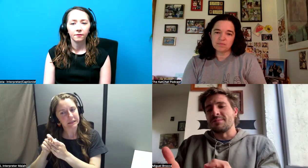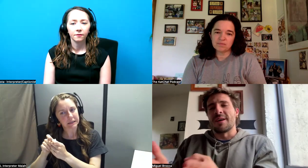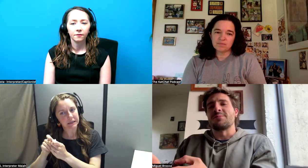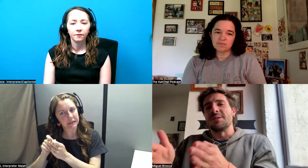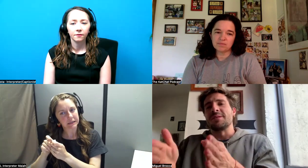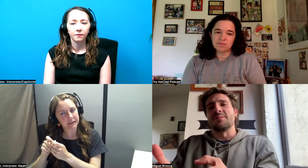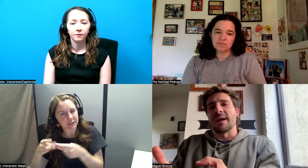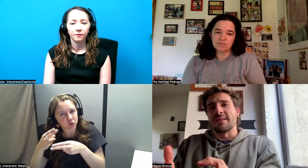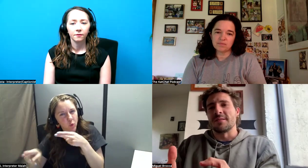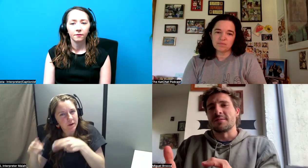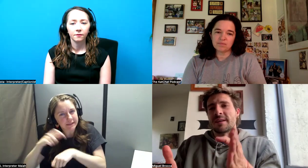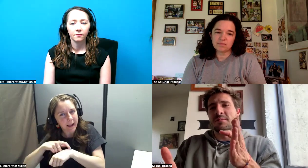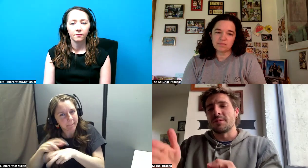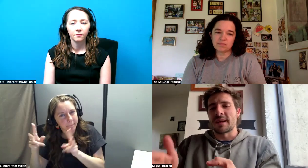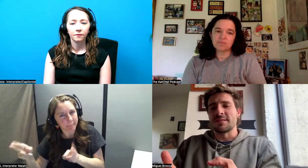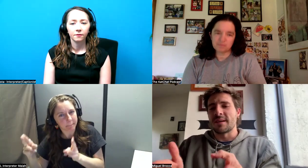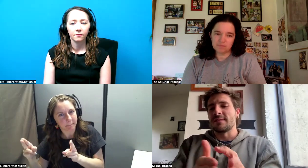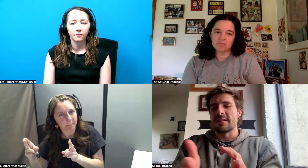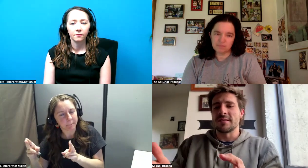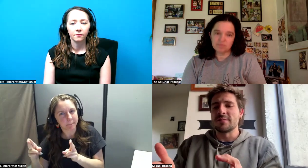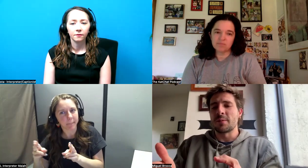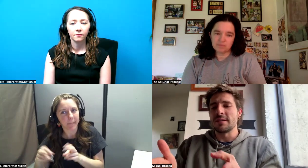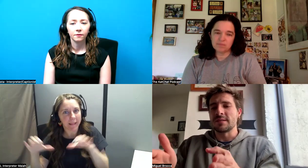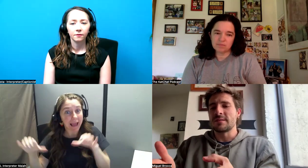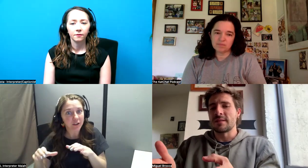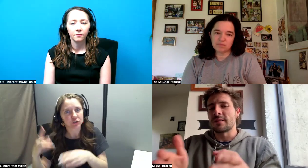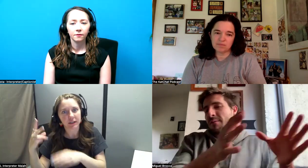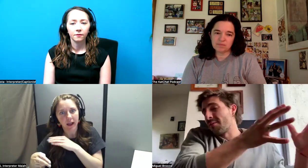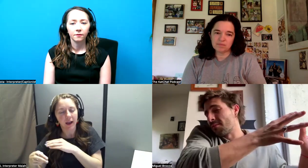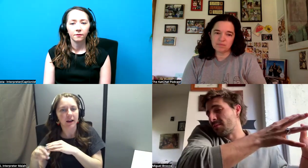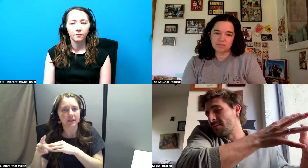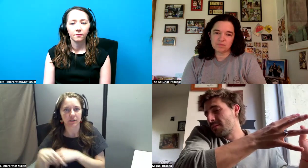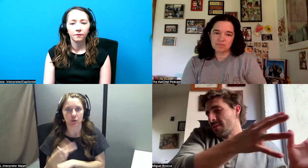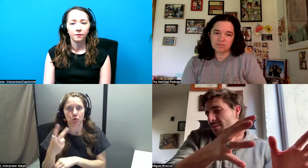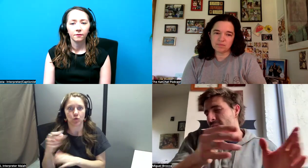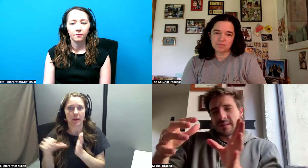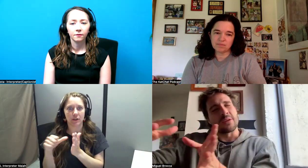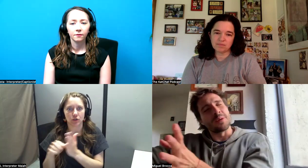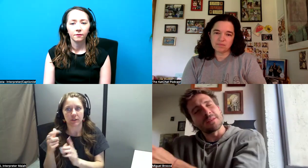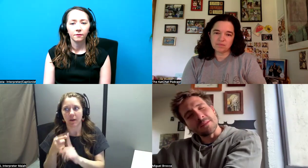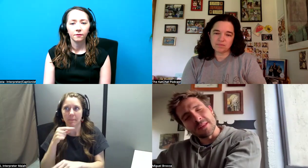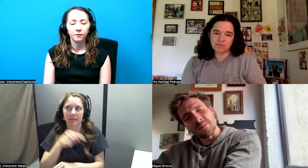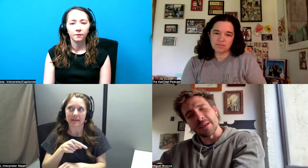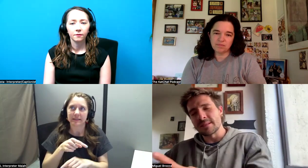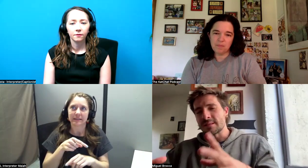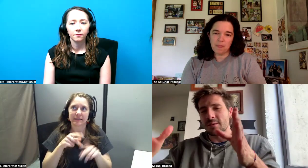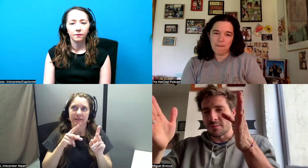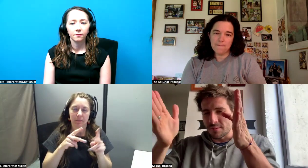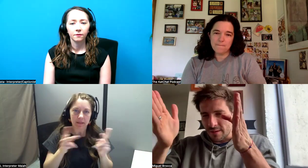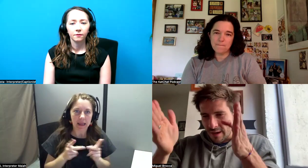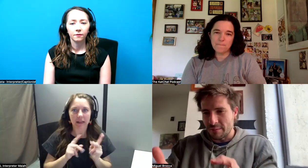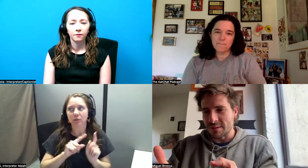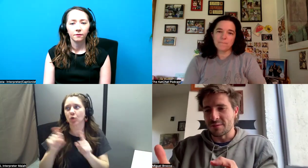short time slots where you're going to play. You know, it's like between action and cuts, like these 2 pages that come from this place and are going to this place.